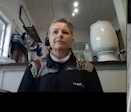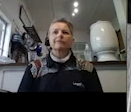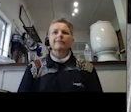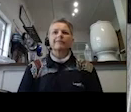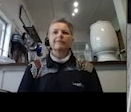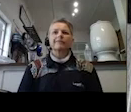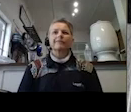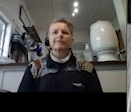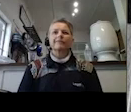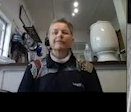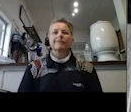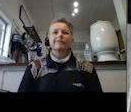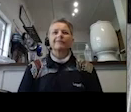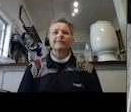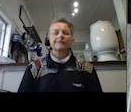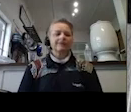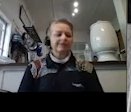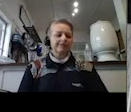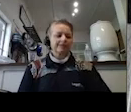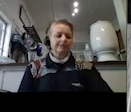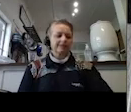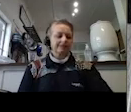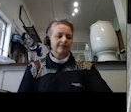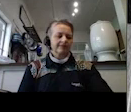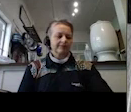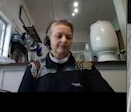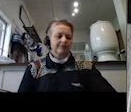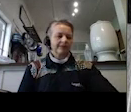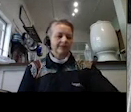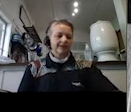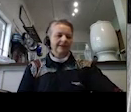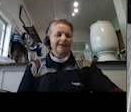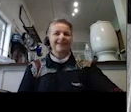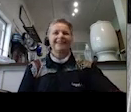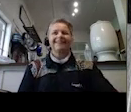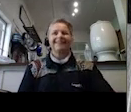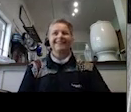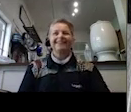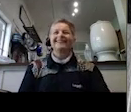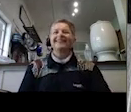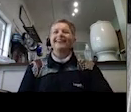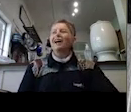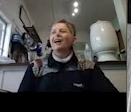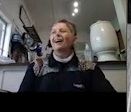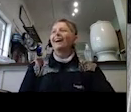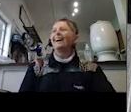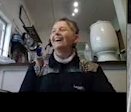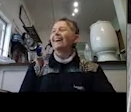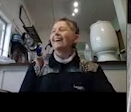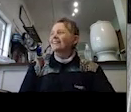were going to cover. I don't know if you have in your mind a quick definition of the word defamation.